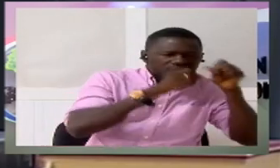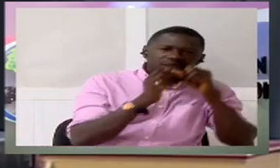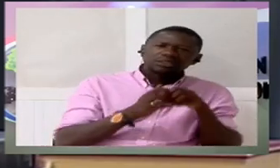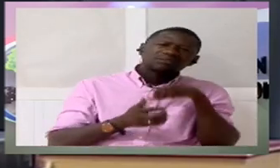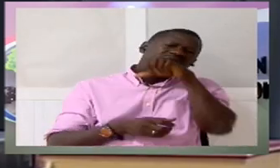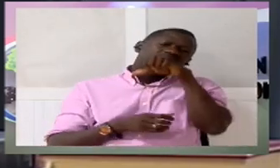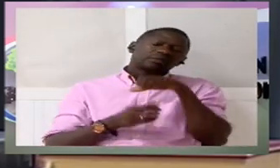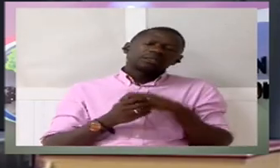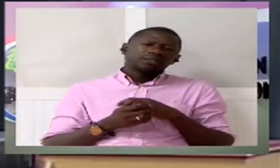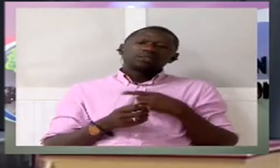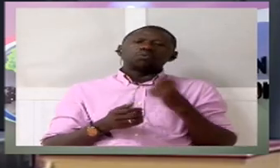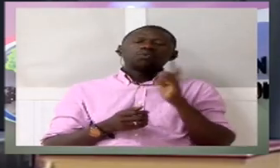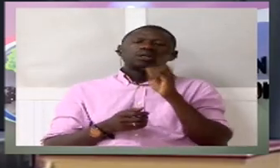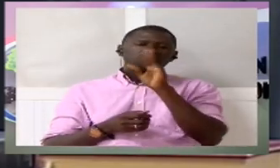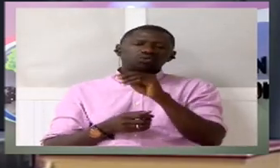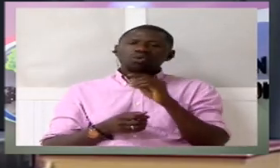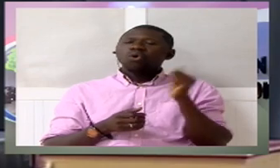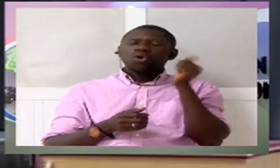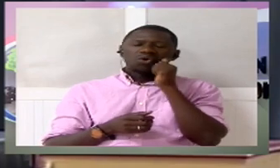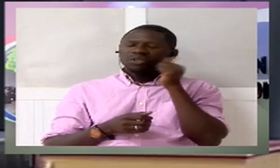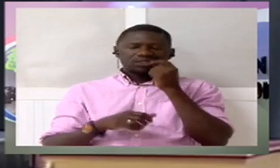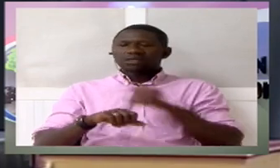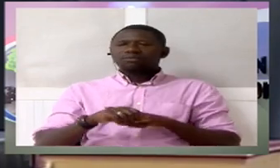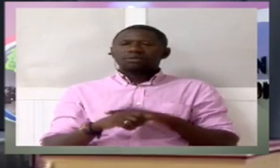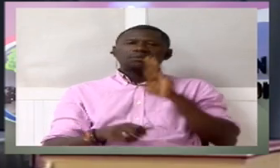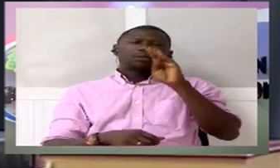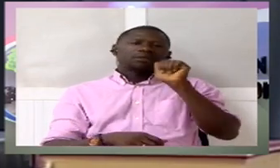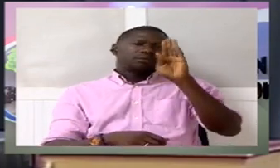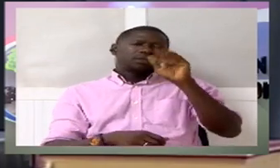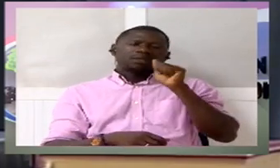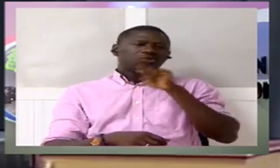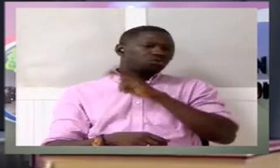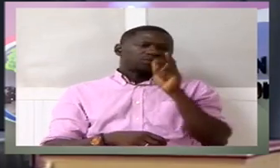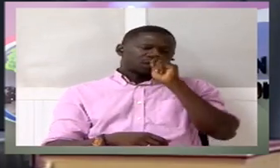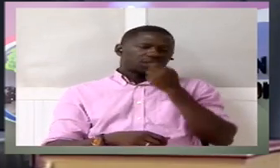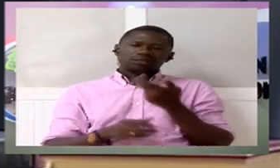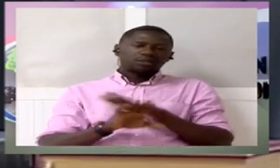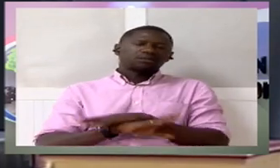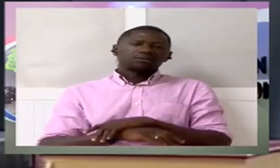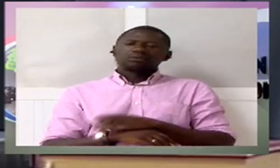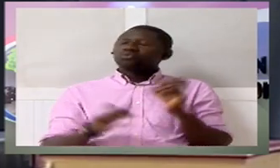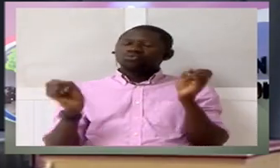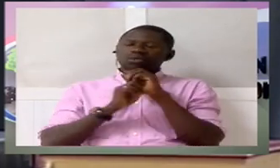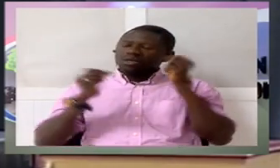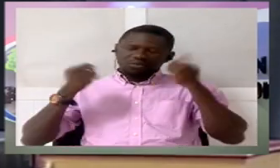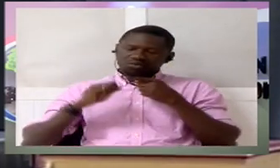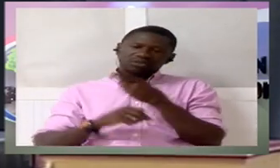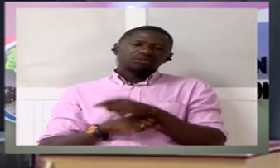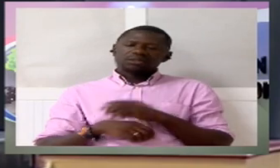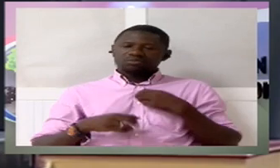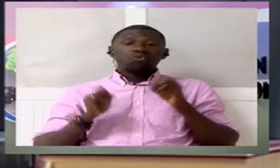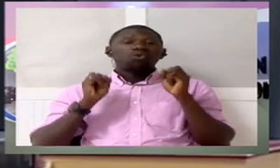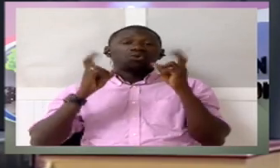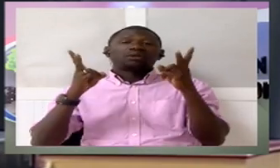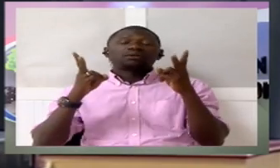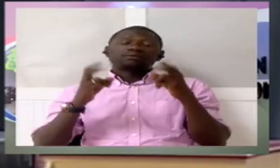this is what they do all the time. Baba manfa. Baba is not dead. Mankar. Nothing is wrong with him. Okay. He said to me, okay.